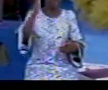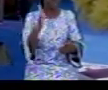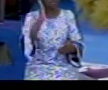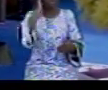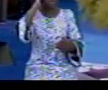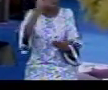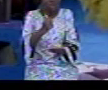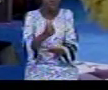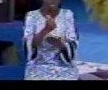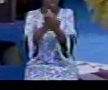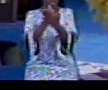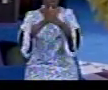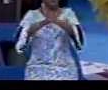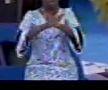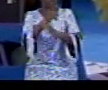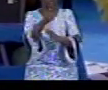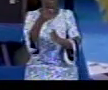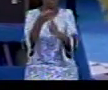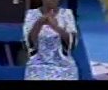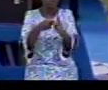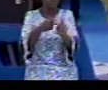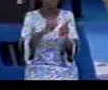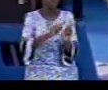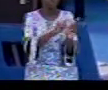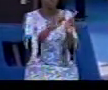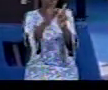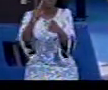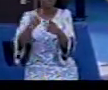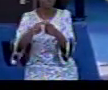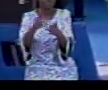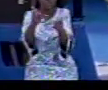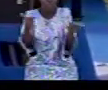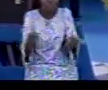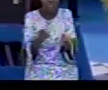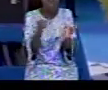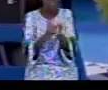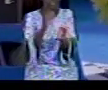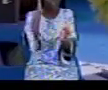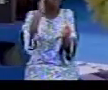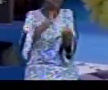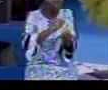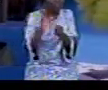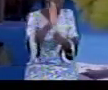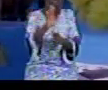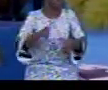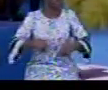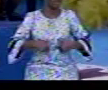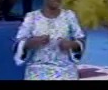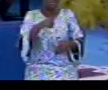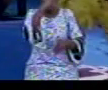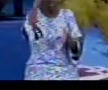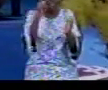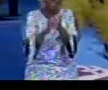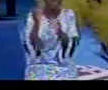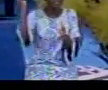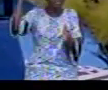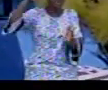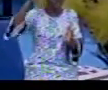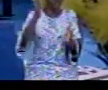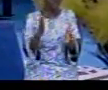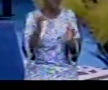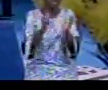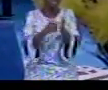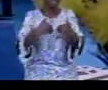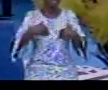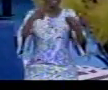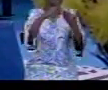from going into places that will destroy your life, because that grace of God that has appeared unto all men is now